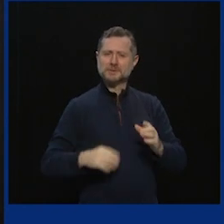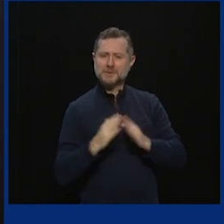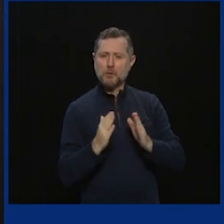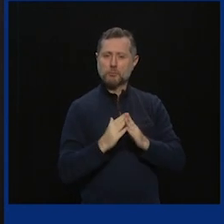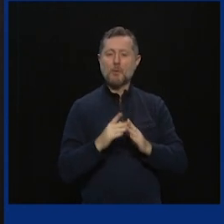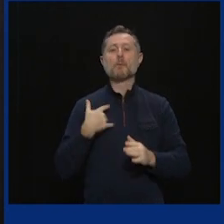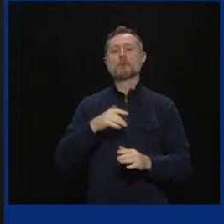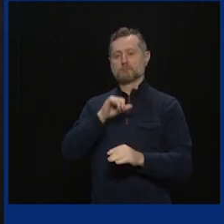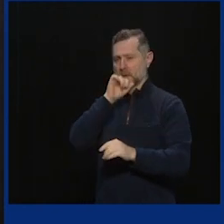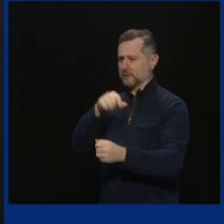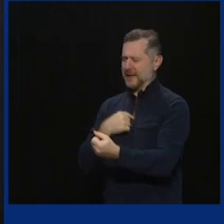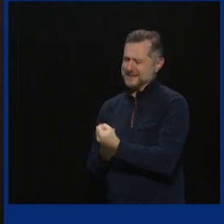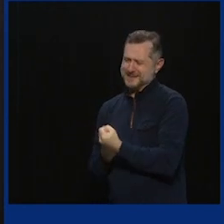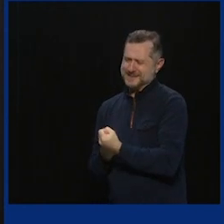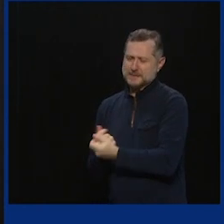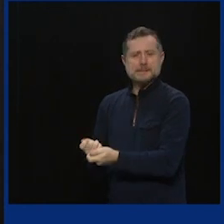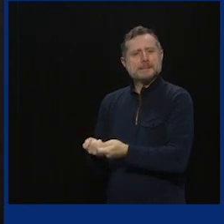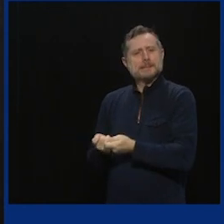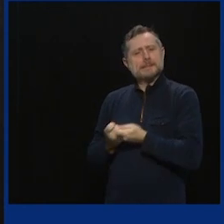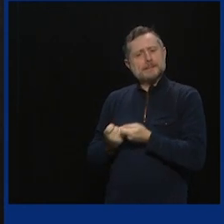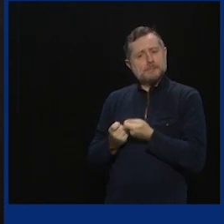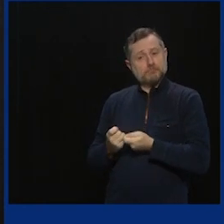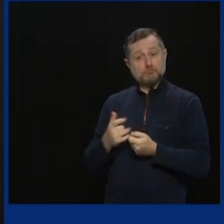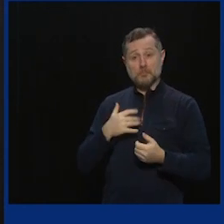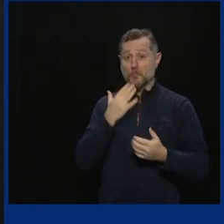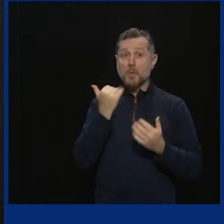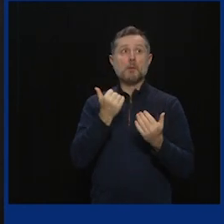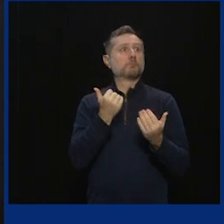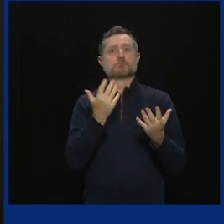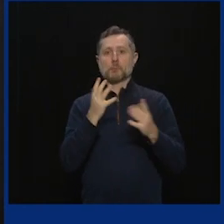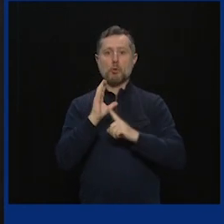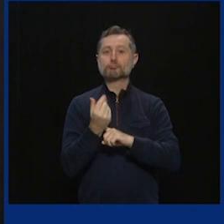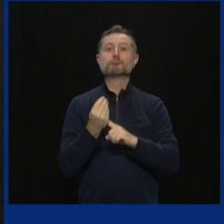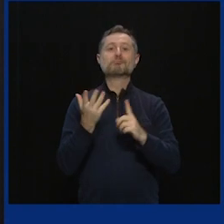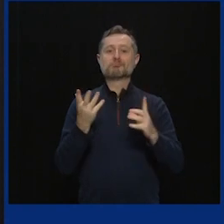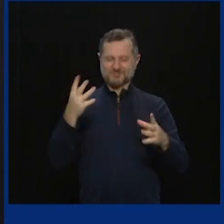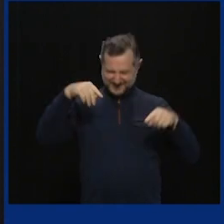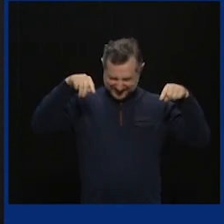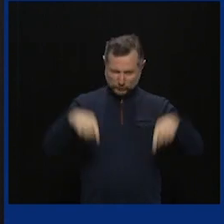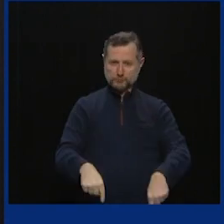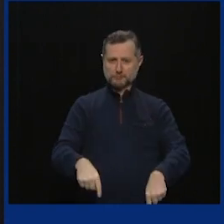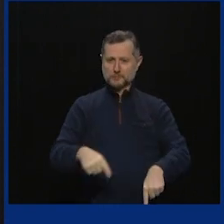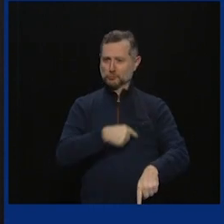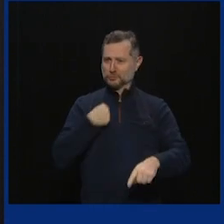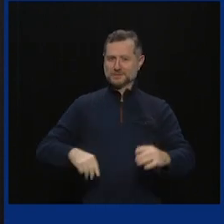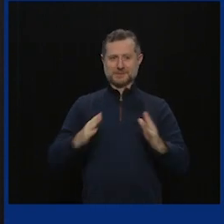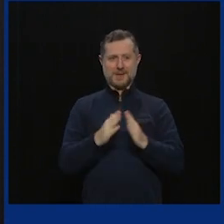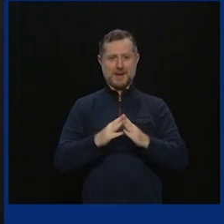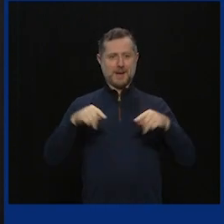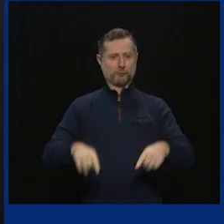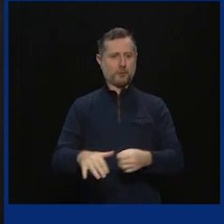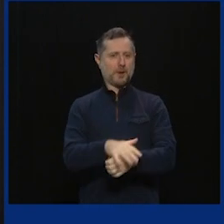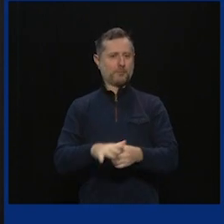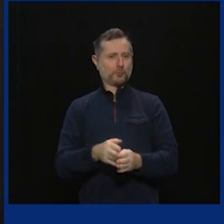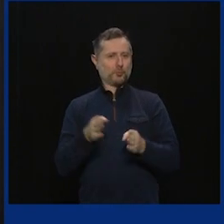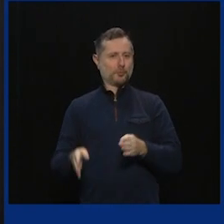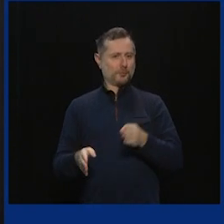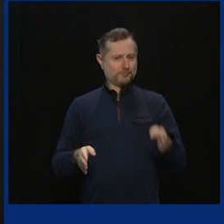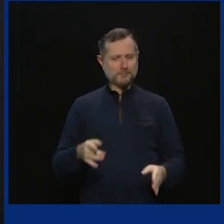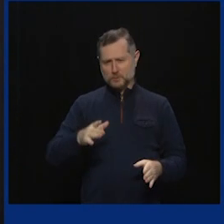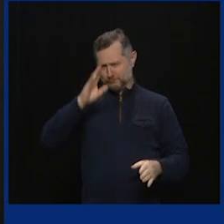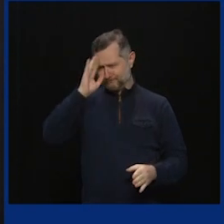because there's no better culture than what exists here in Chinatown. This is a neighborhood, however, as we know, that has been